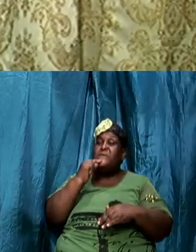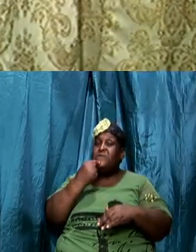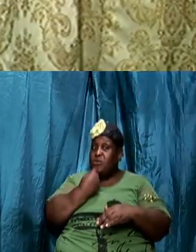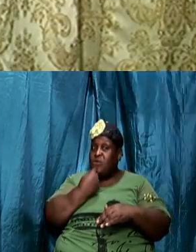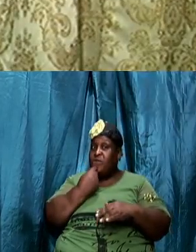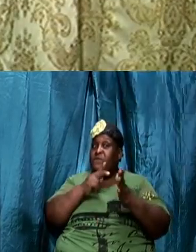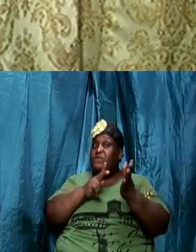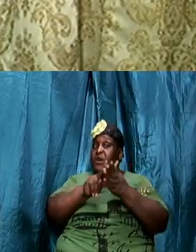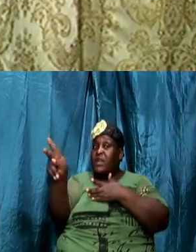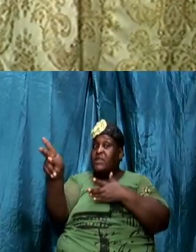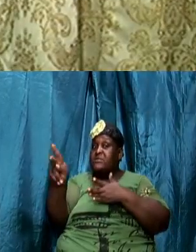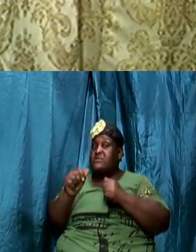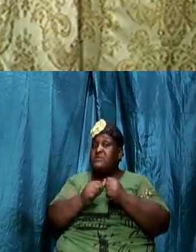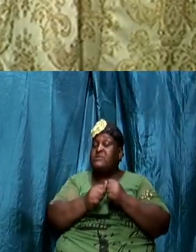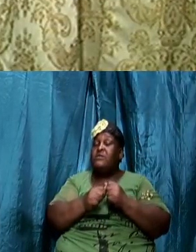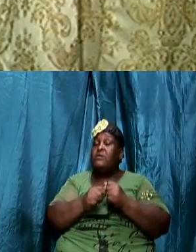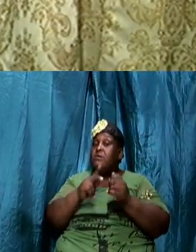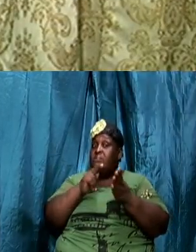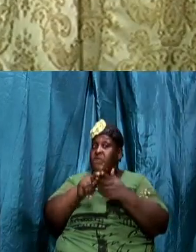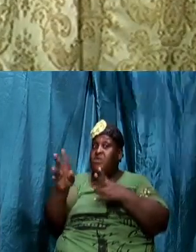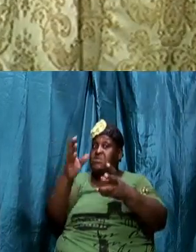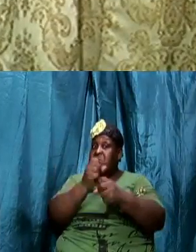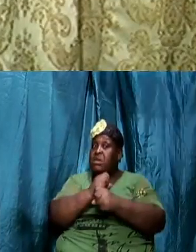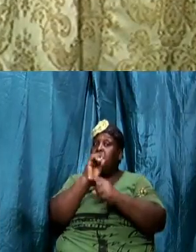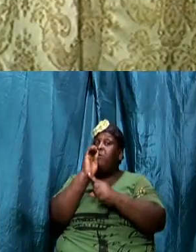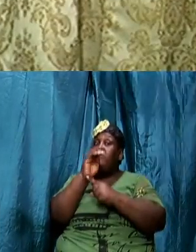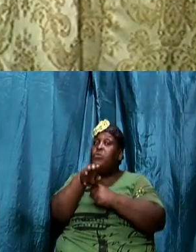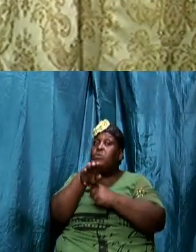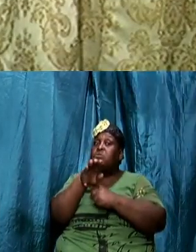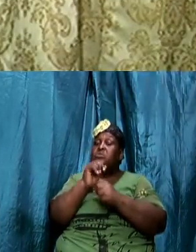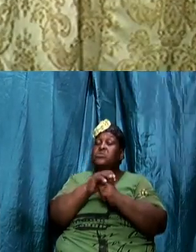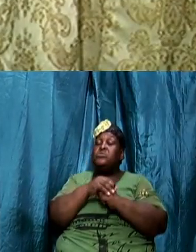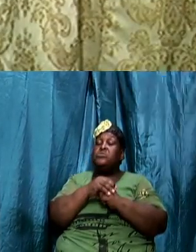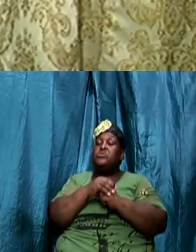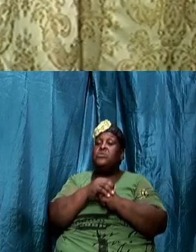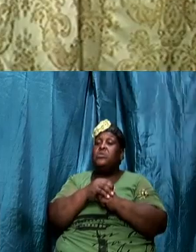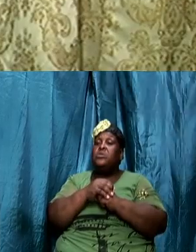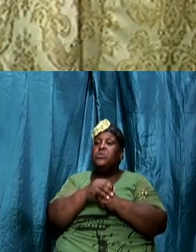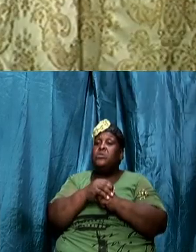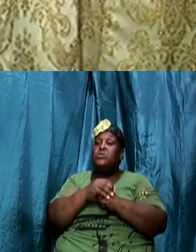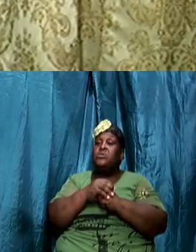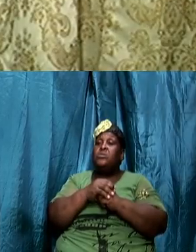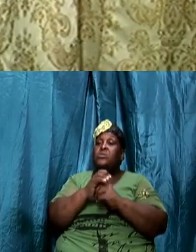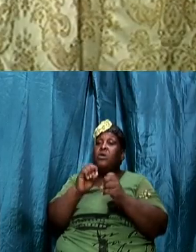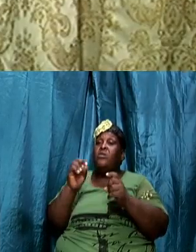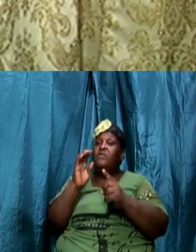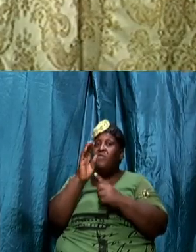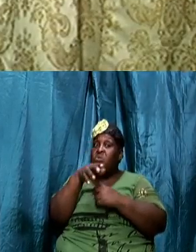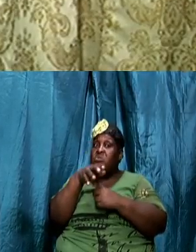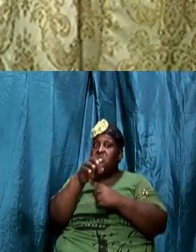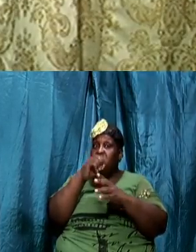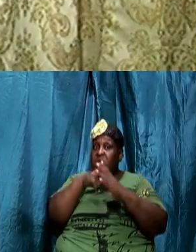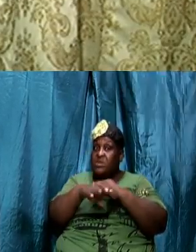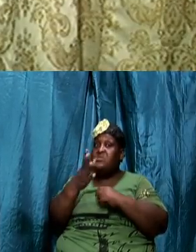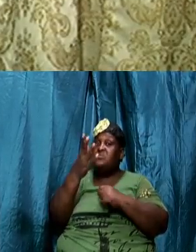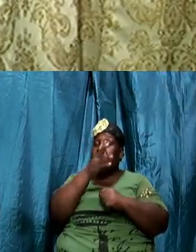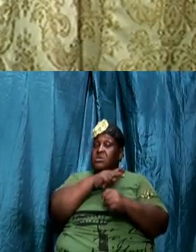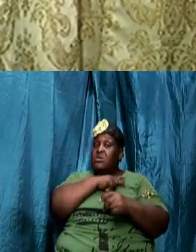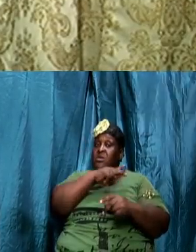violence. And the violent take it by force. Gonna better force your way into the kingdom. Don't make nobody stop